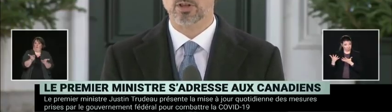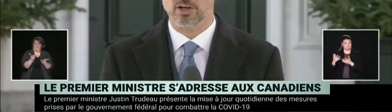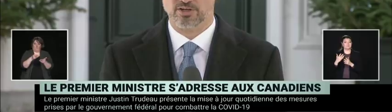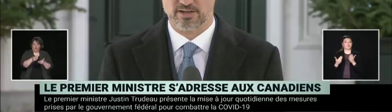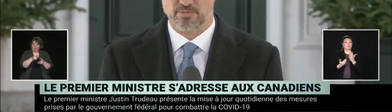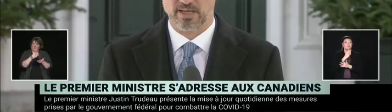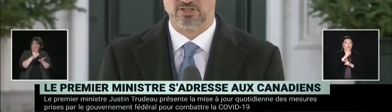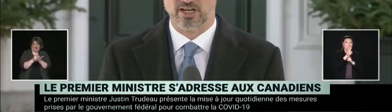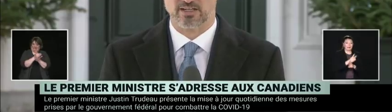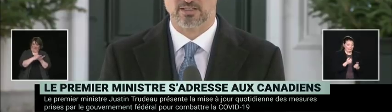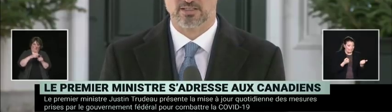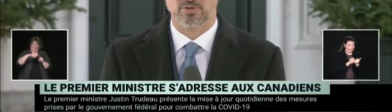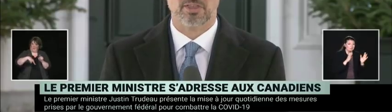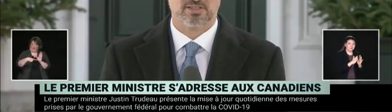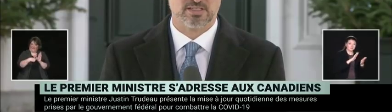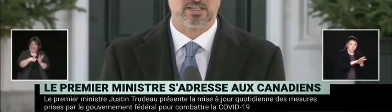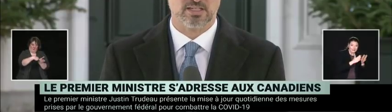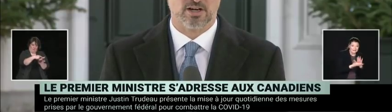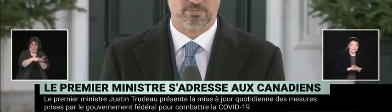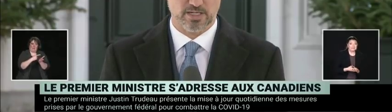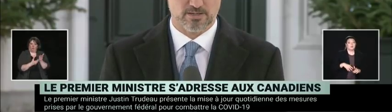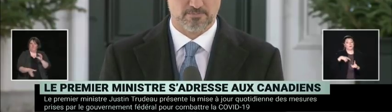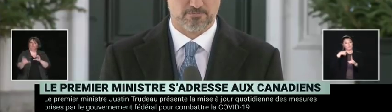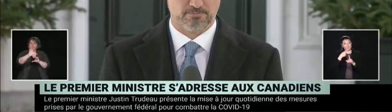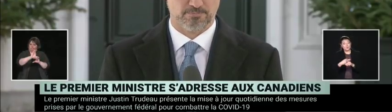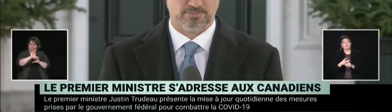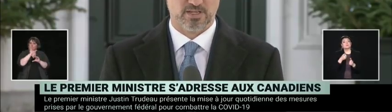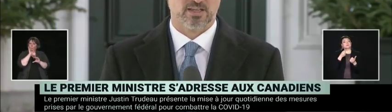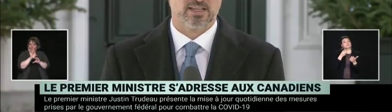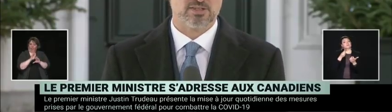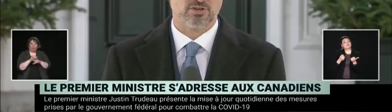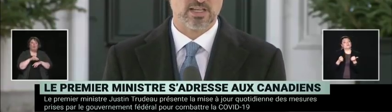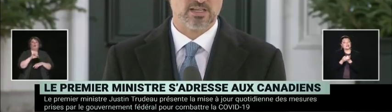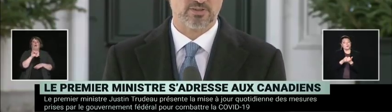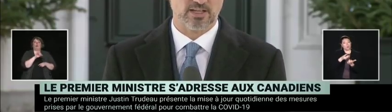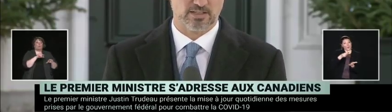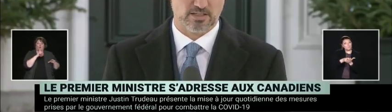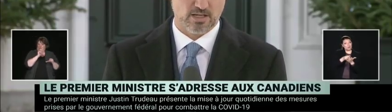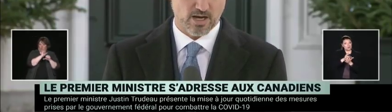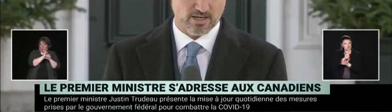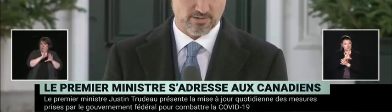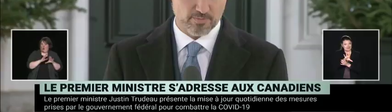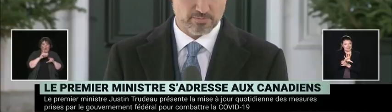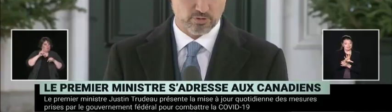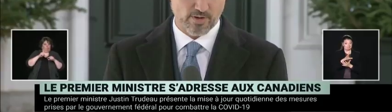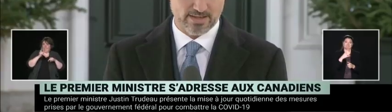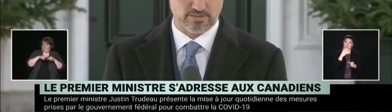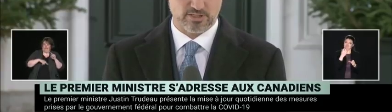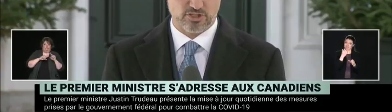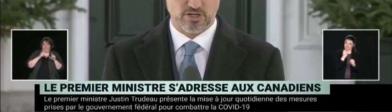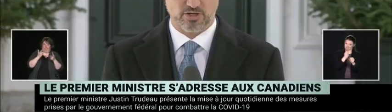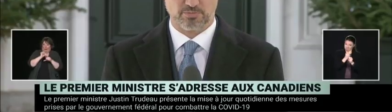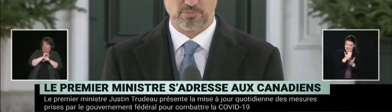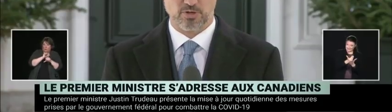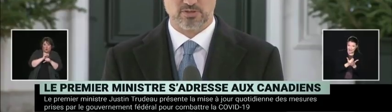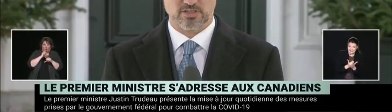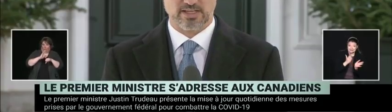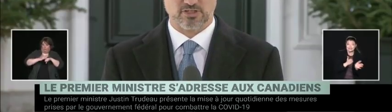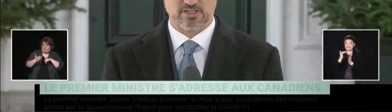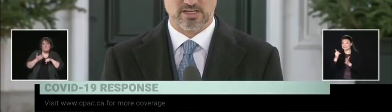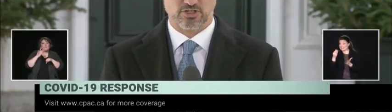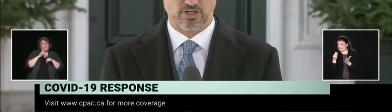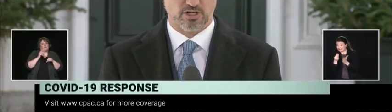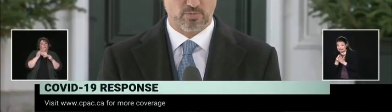who no longer have a paycheck with the CERB. Yesterday evening, our government proactively shared our